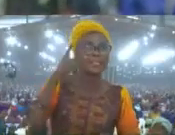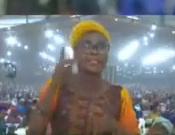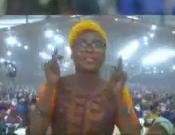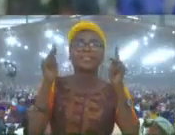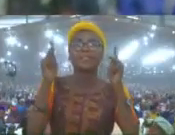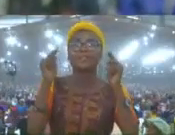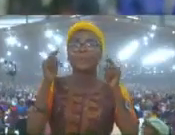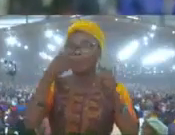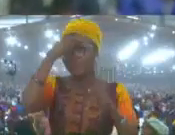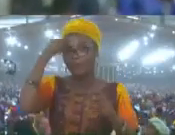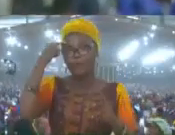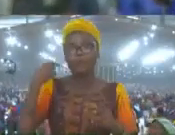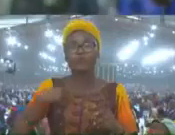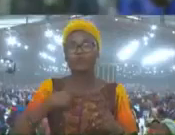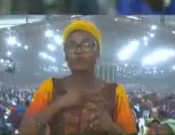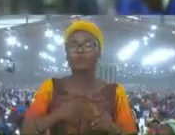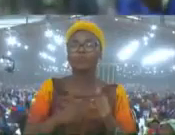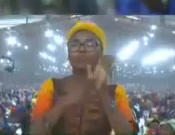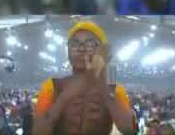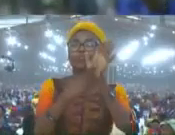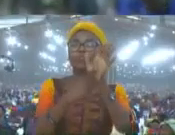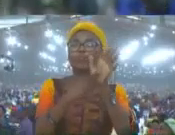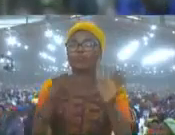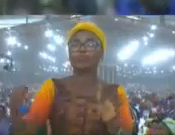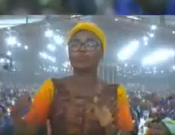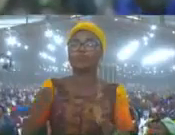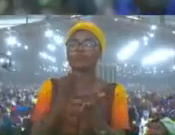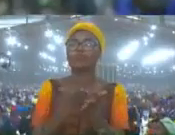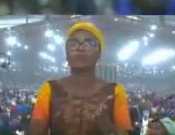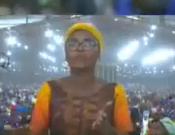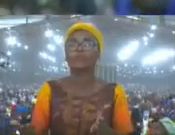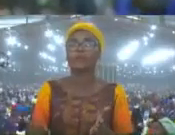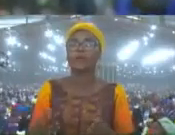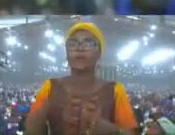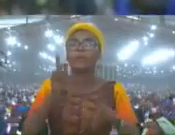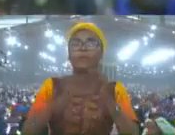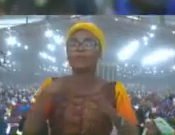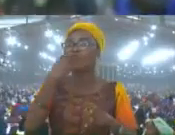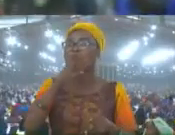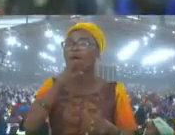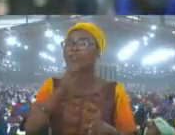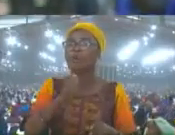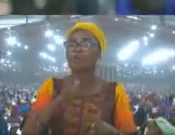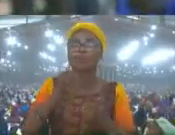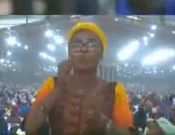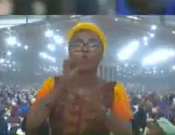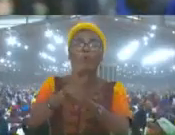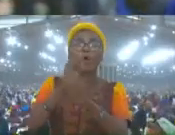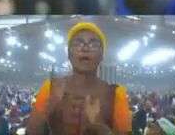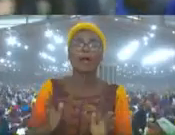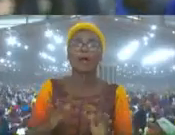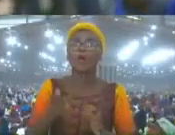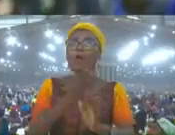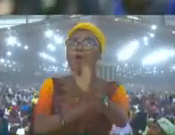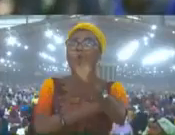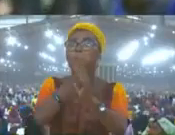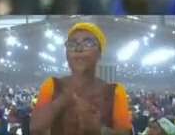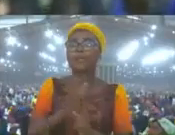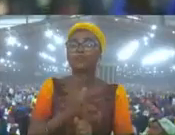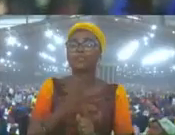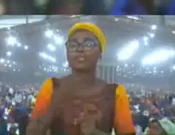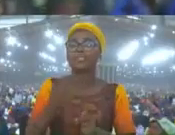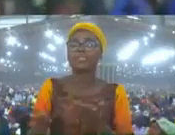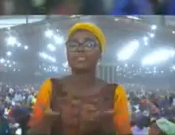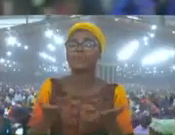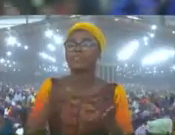because we'll be showing you something tonight. Those of you who are not workers, God bless you. The service is over,